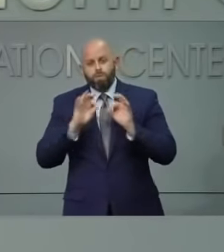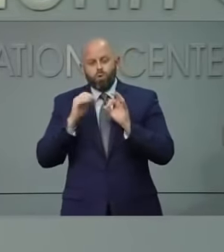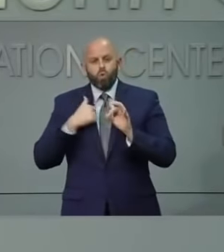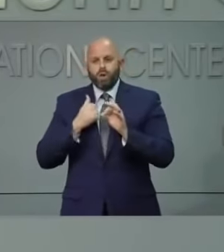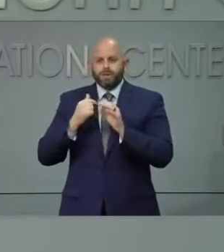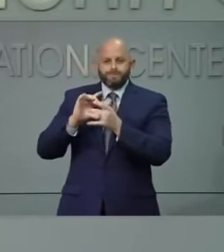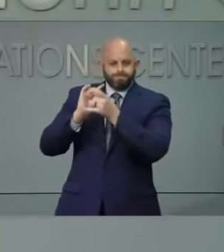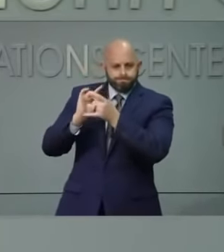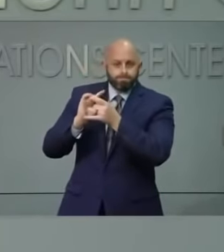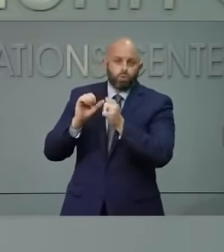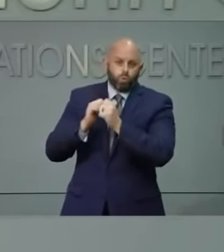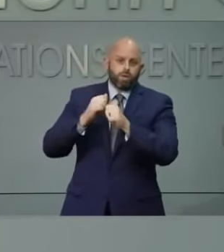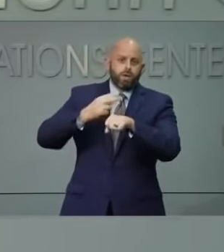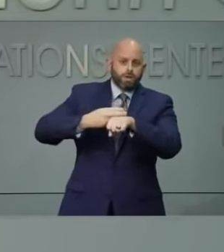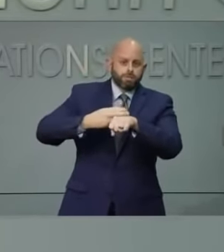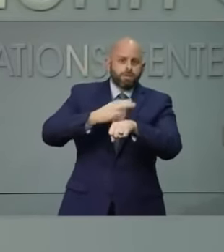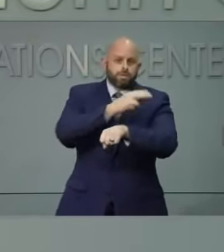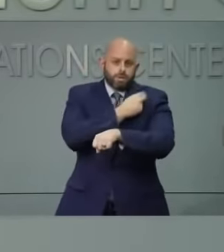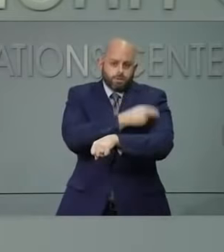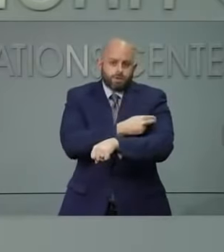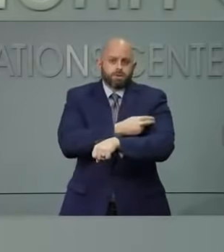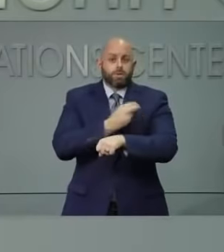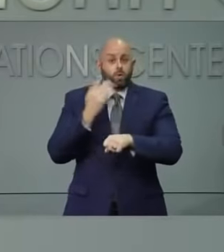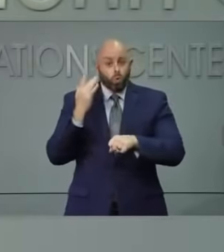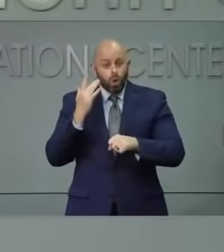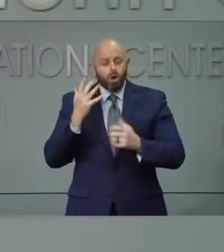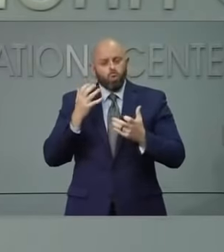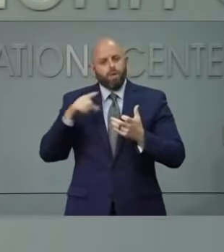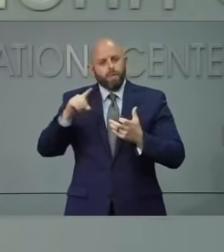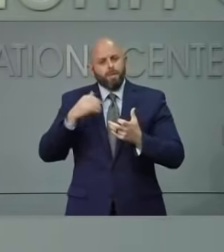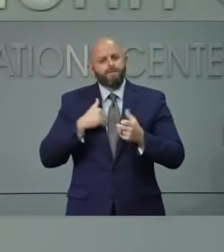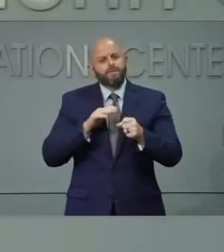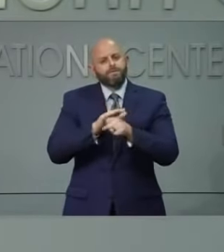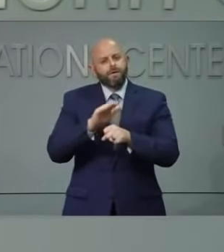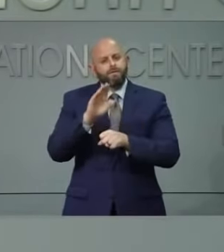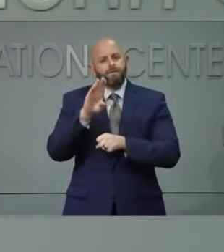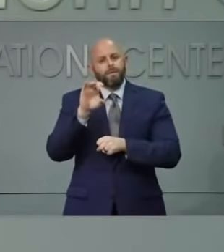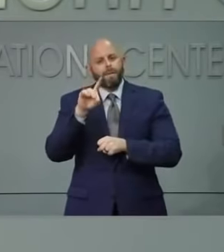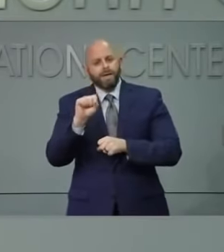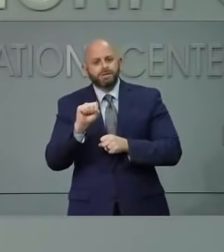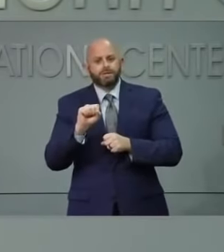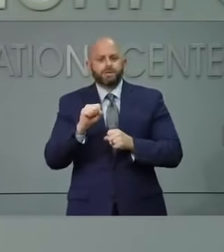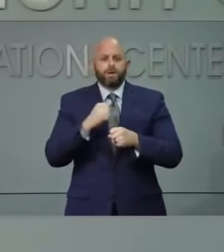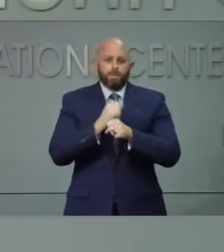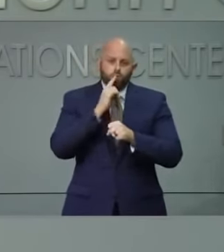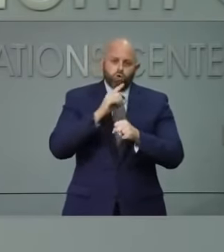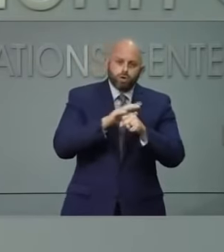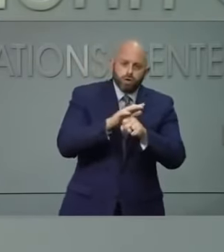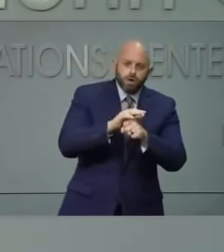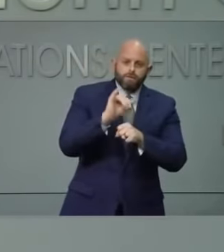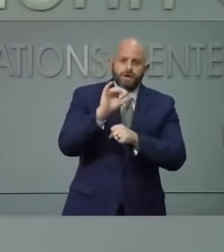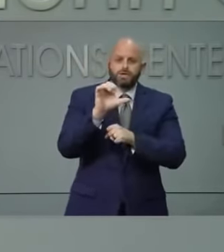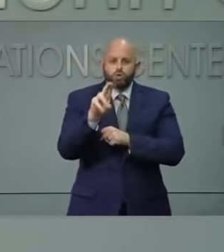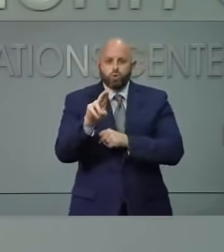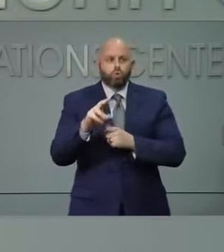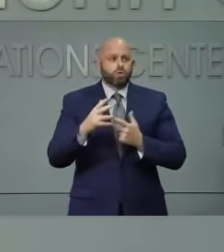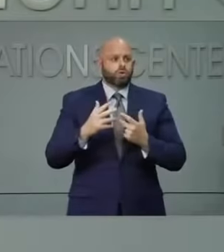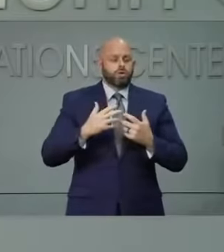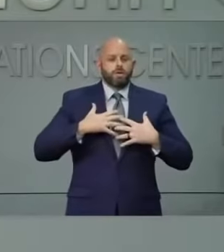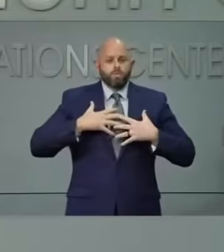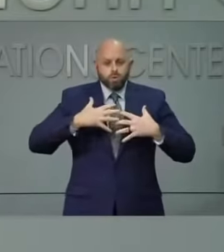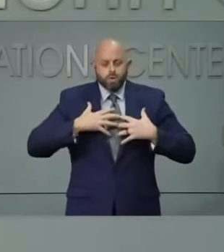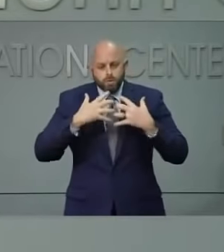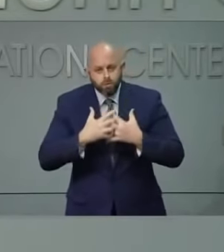with our hospitals so that they can have the beds that are necessary, the ICU beds, the ventilators, and